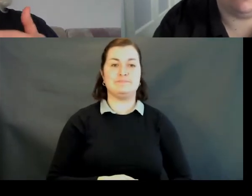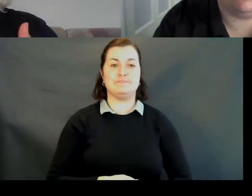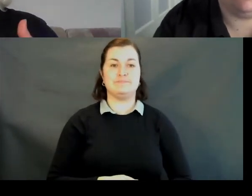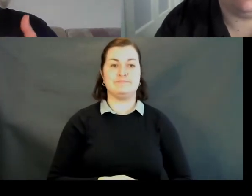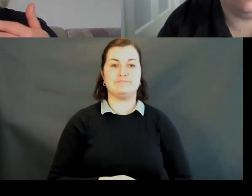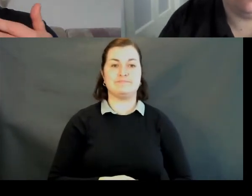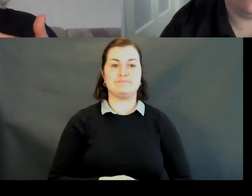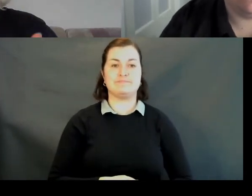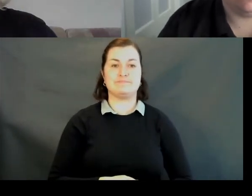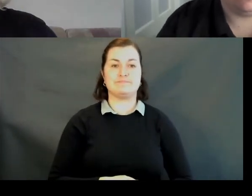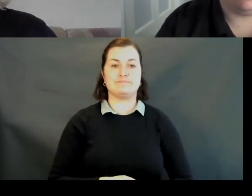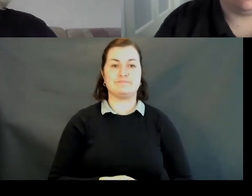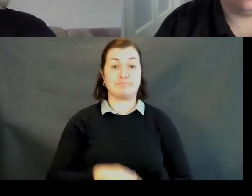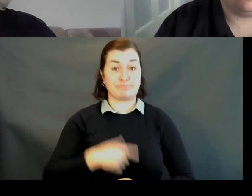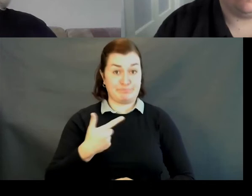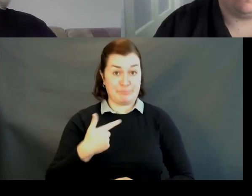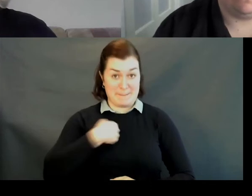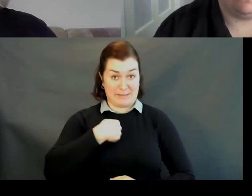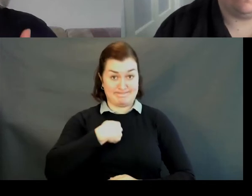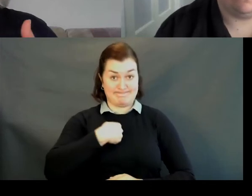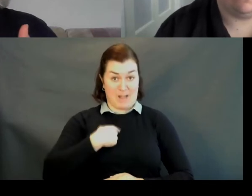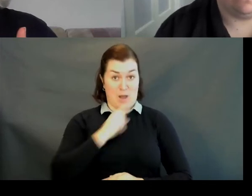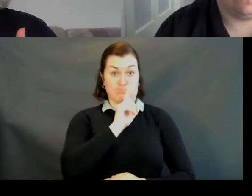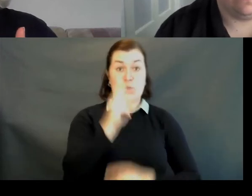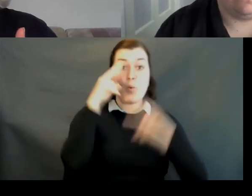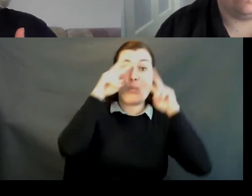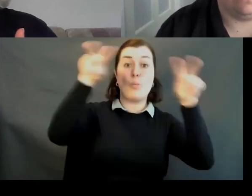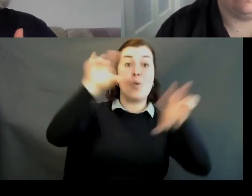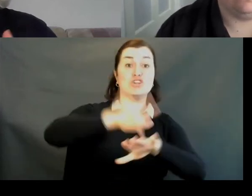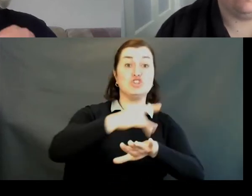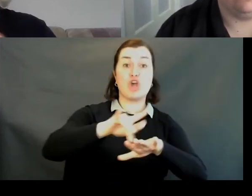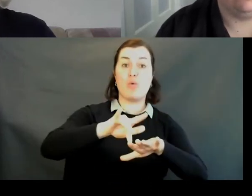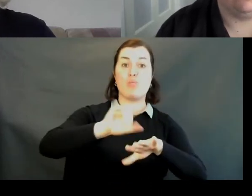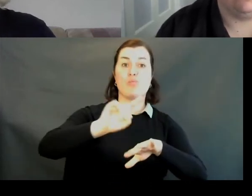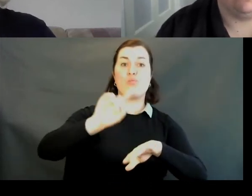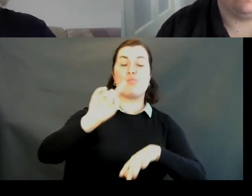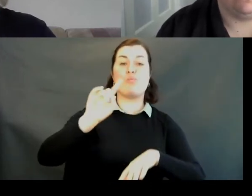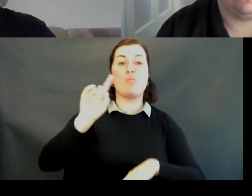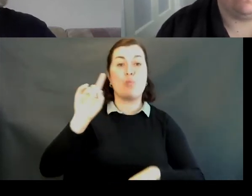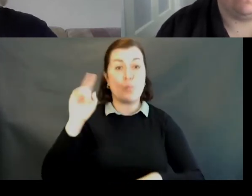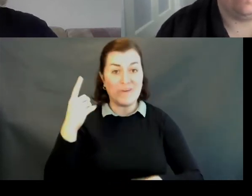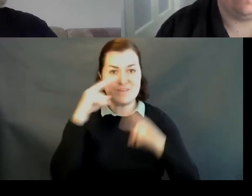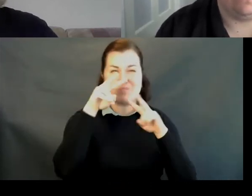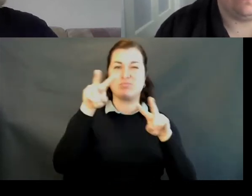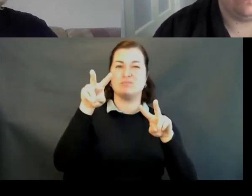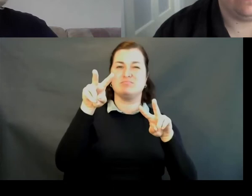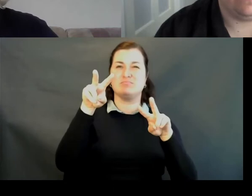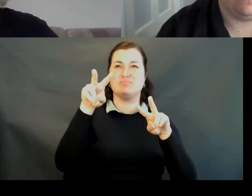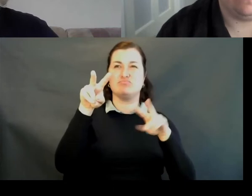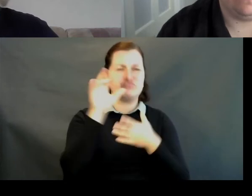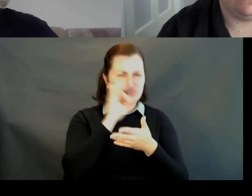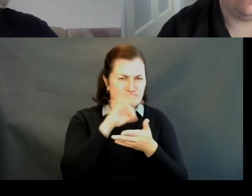into the show and I will watch it at least once. And then I will write introductory notes. I will write notes